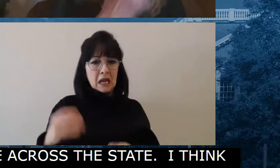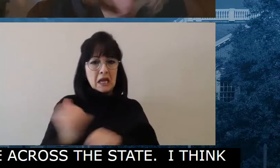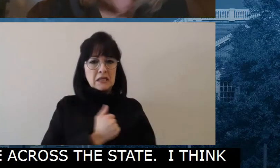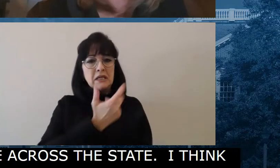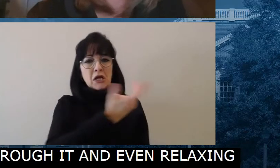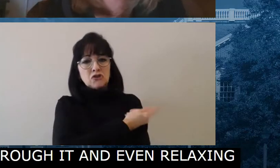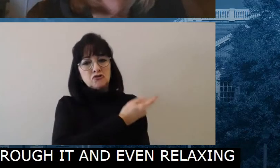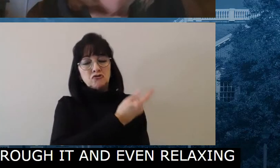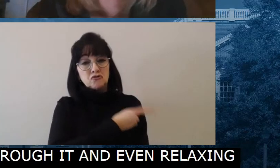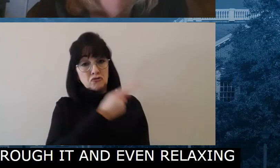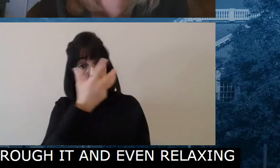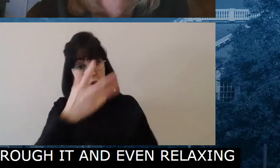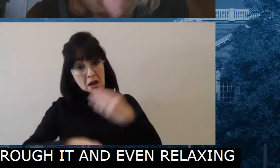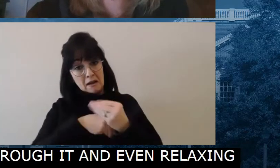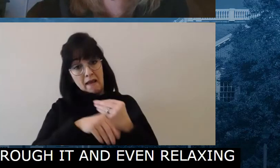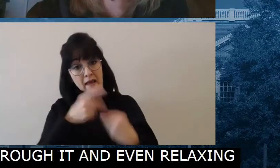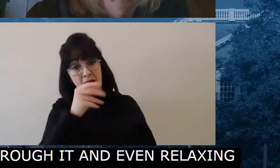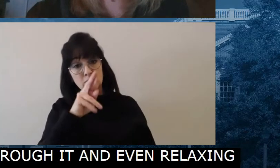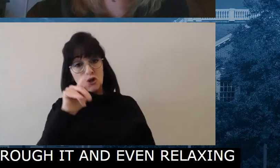Nope. Thank you, AJ.